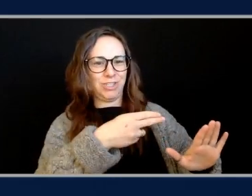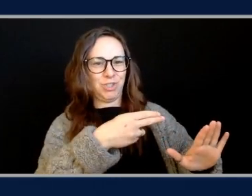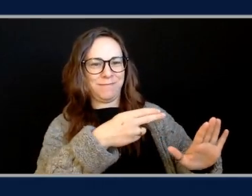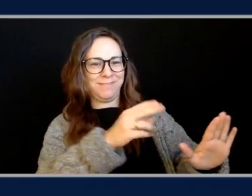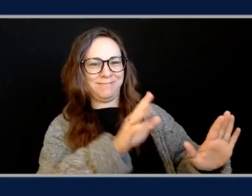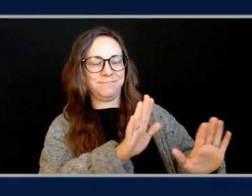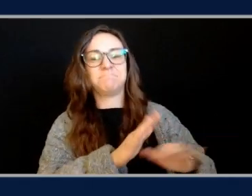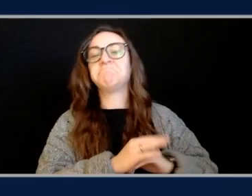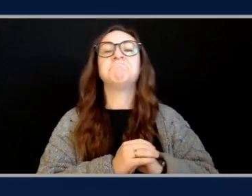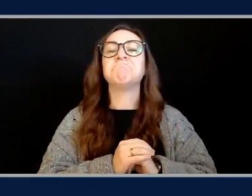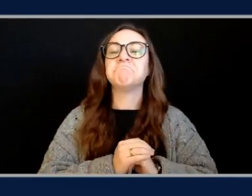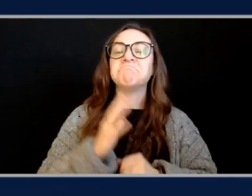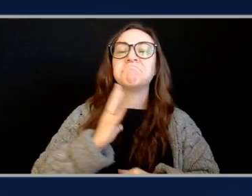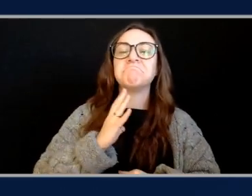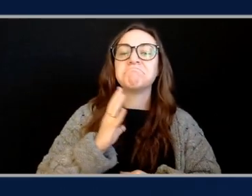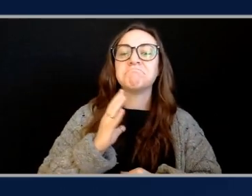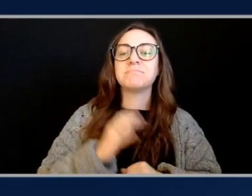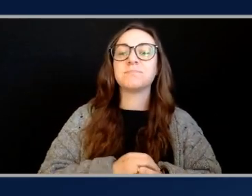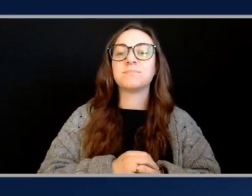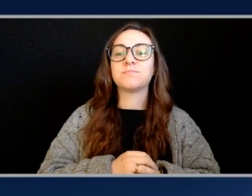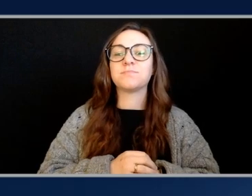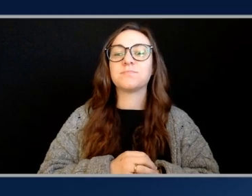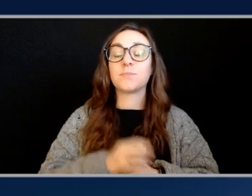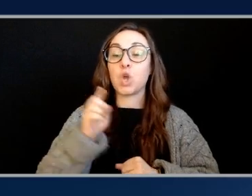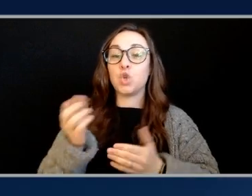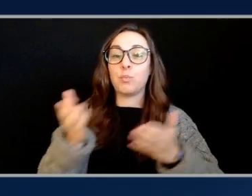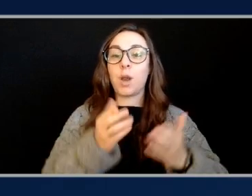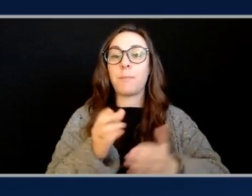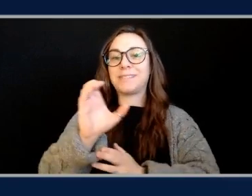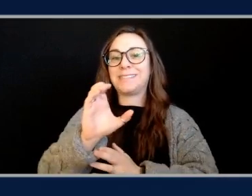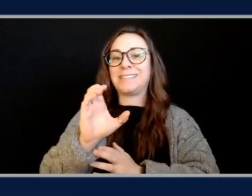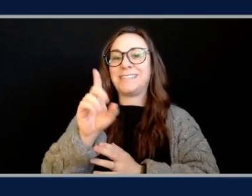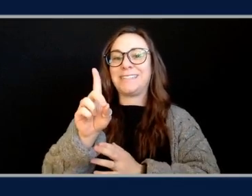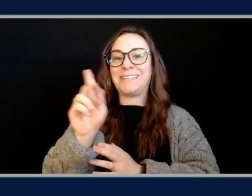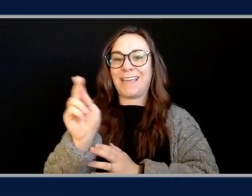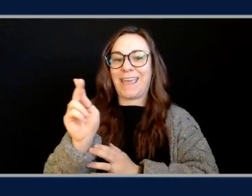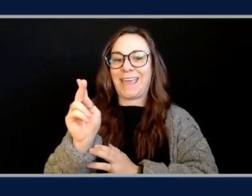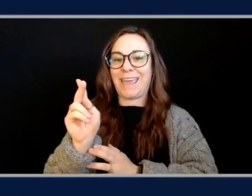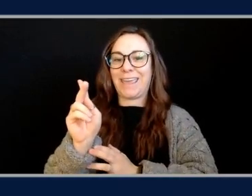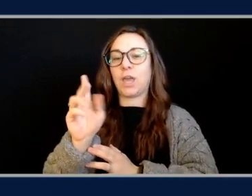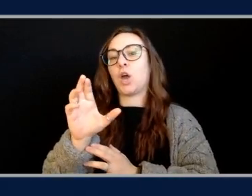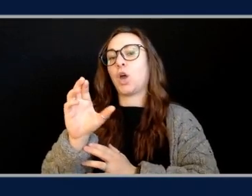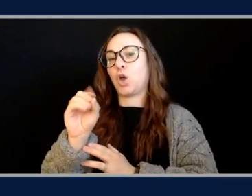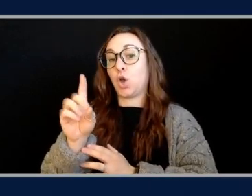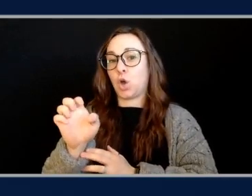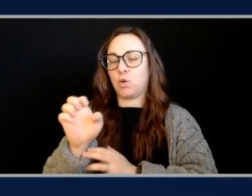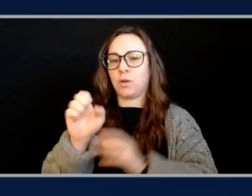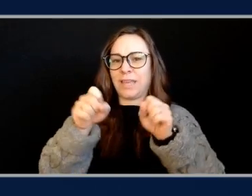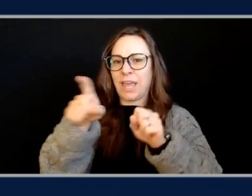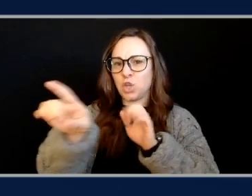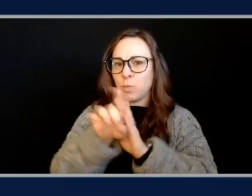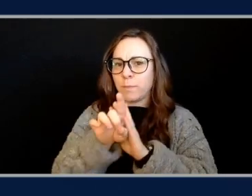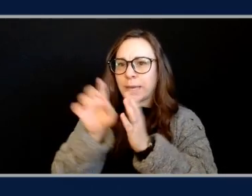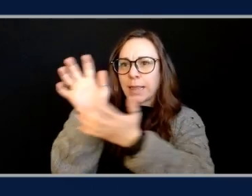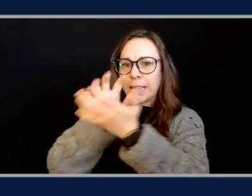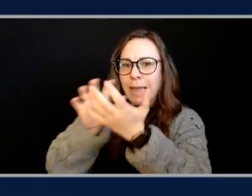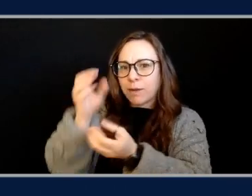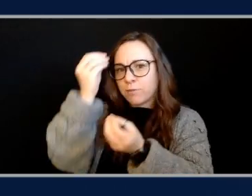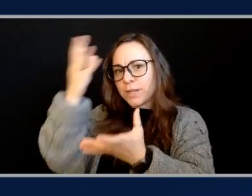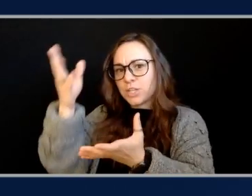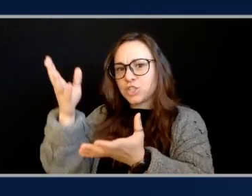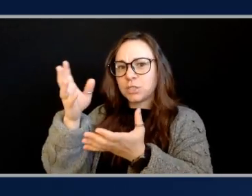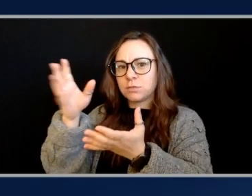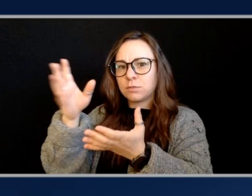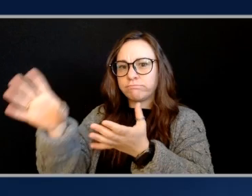only, you brought up CDK code. Can you choose like CloudFormation, like specifically?